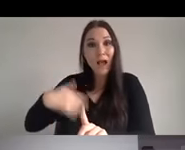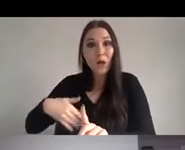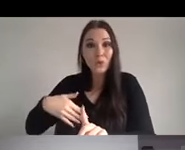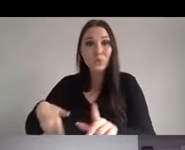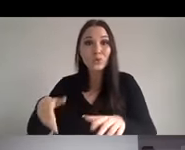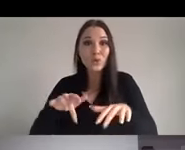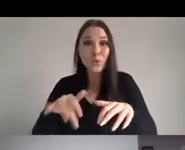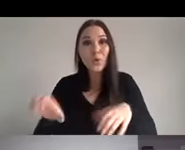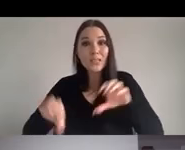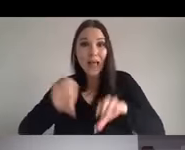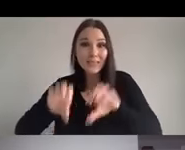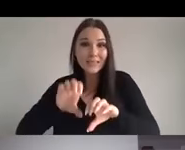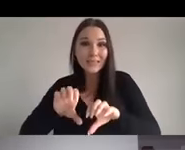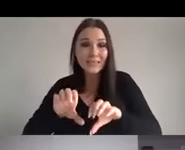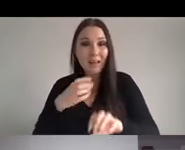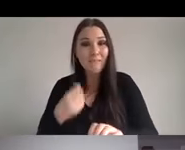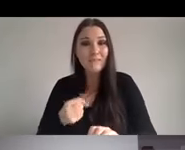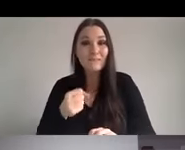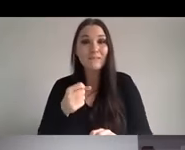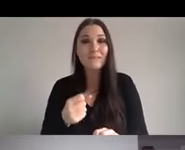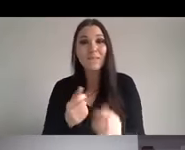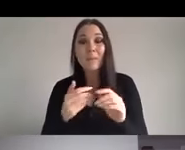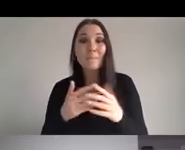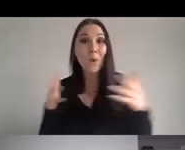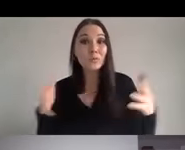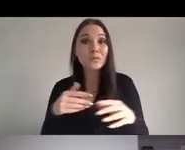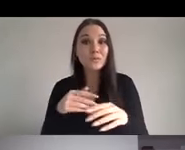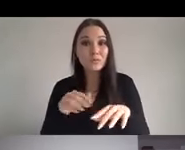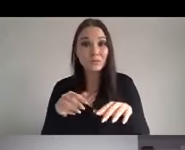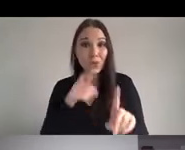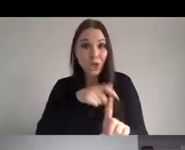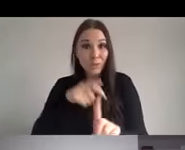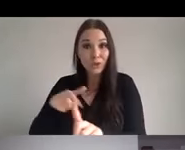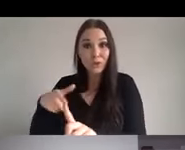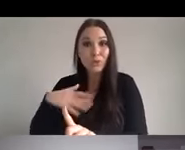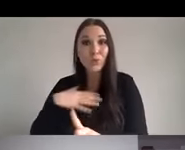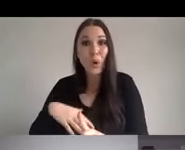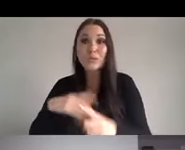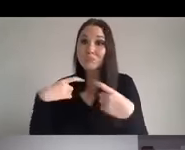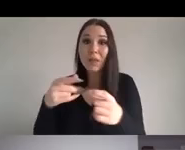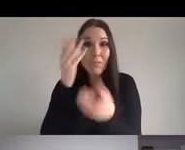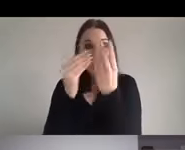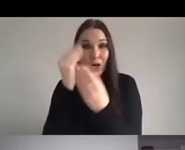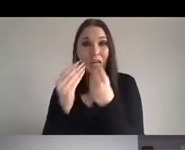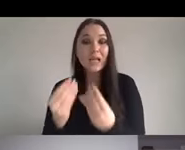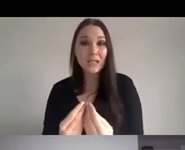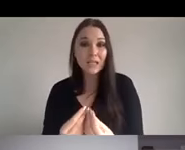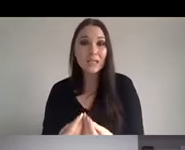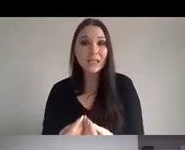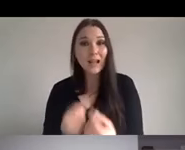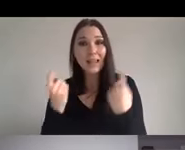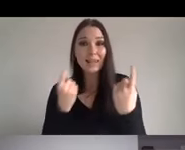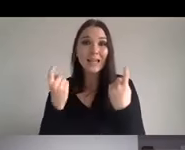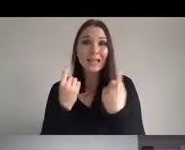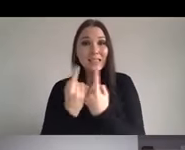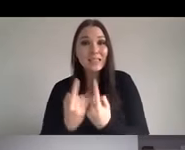doing everything around. Most of our customers only want to do the deep learning algorithm. We do the things around